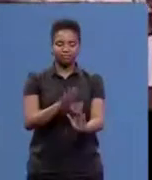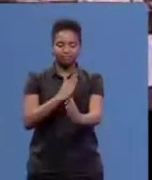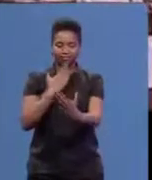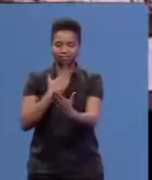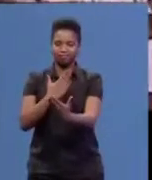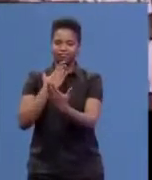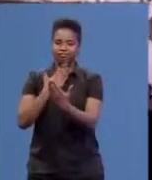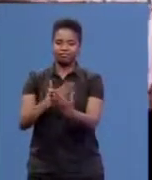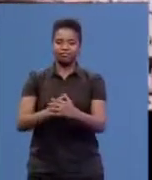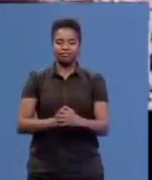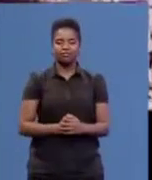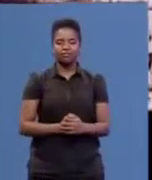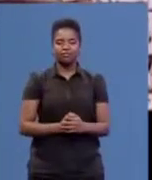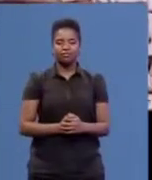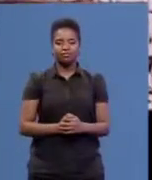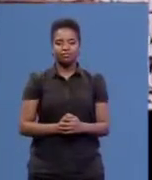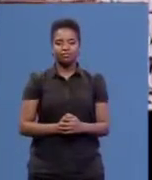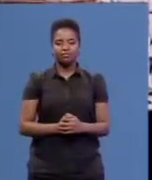What is the subject you like best?